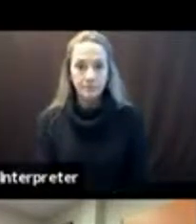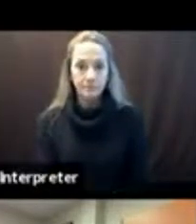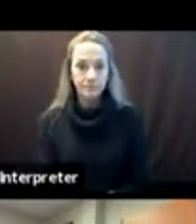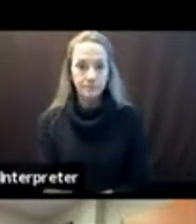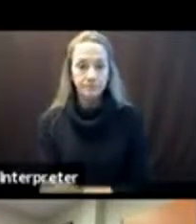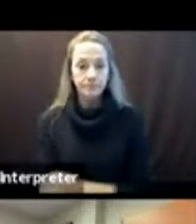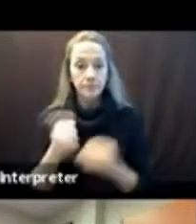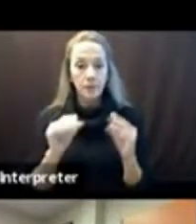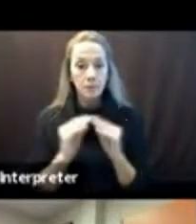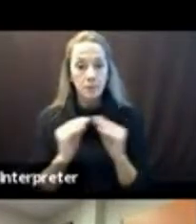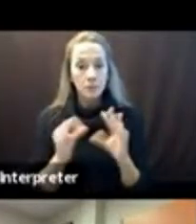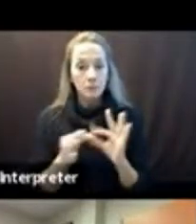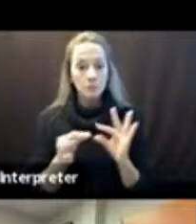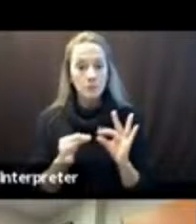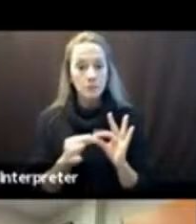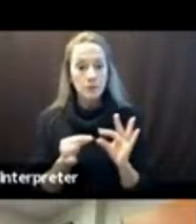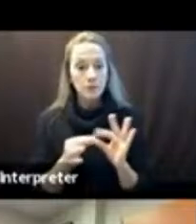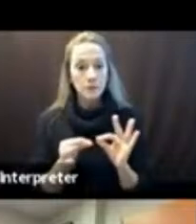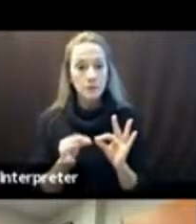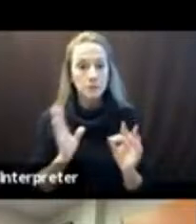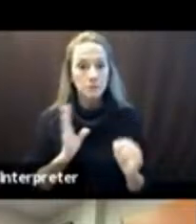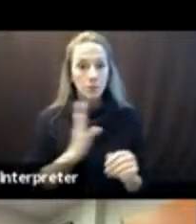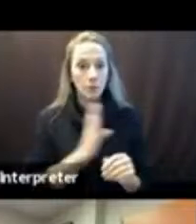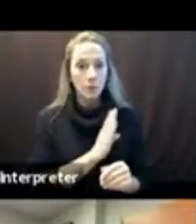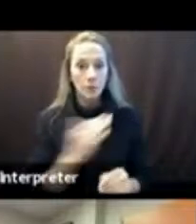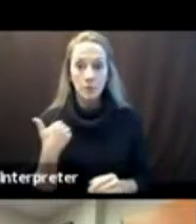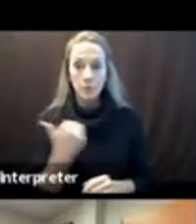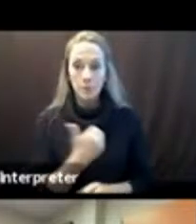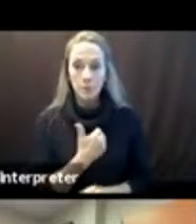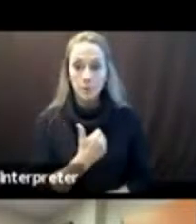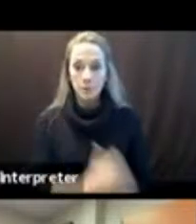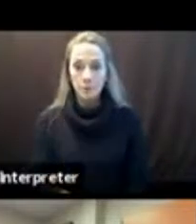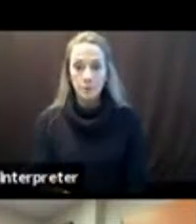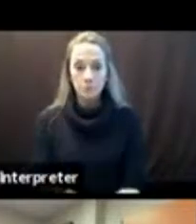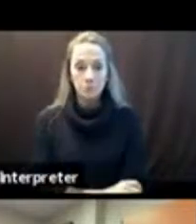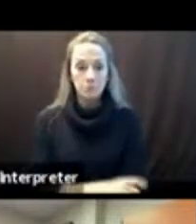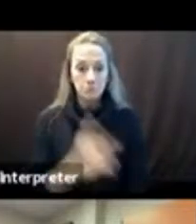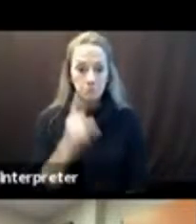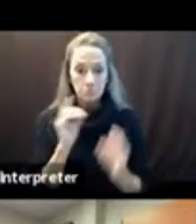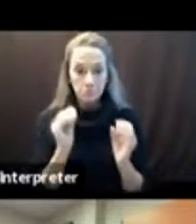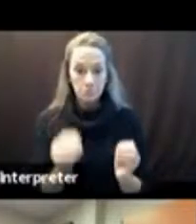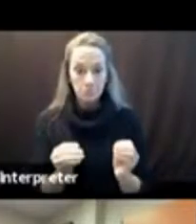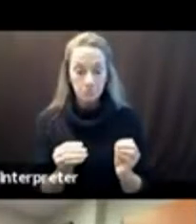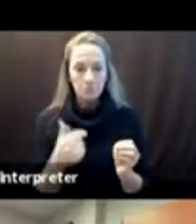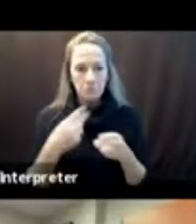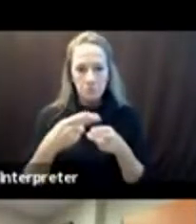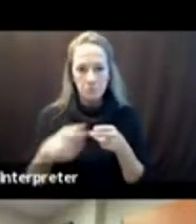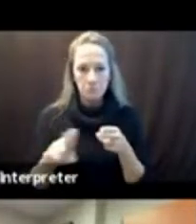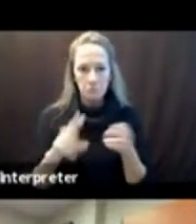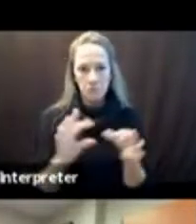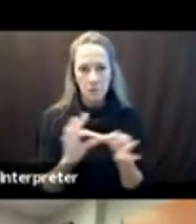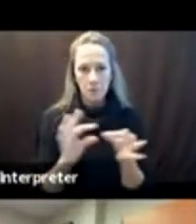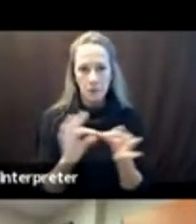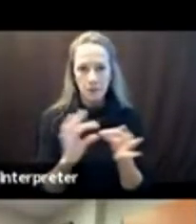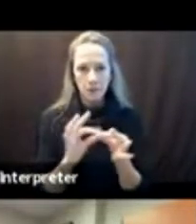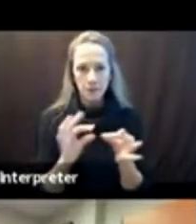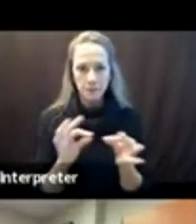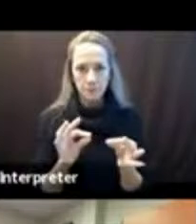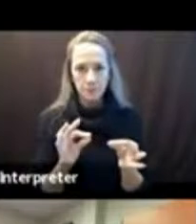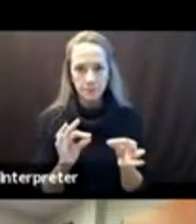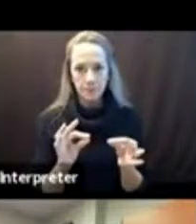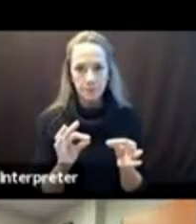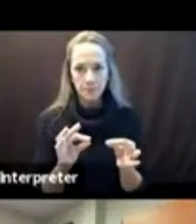Any other comments from board members? If not, I'll just have a short comment that